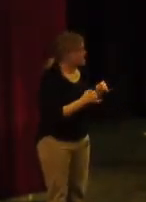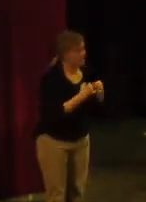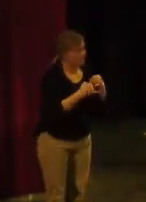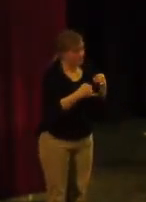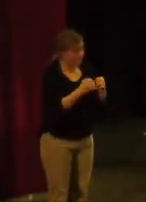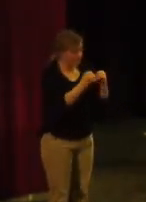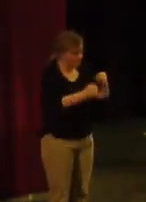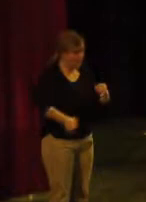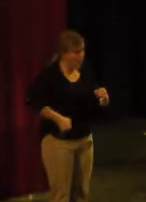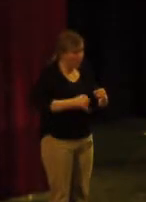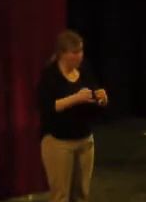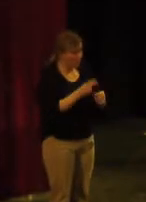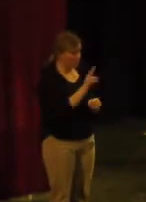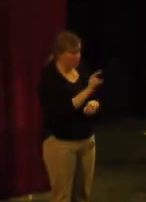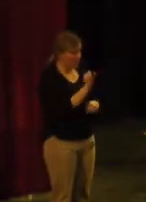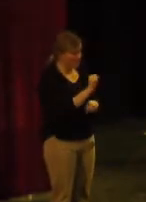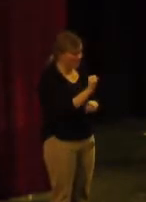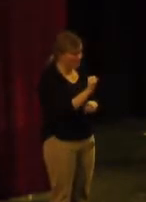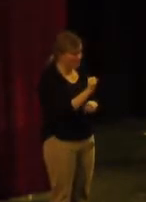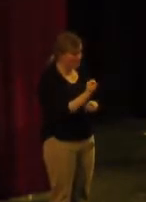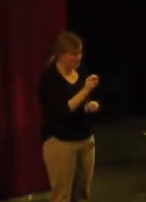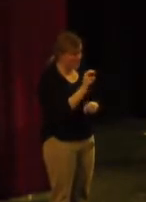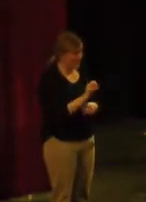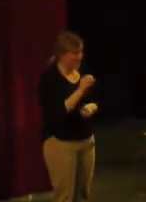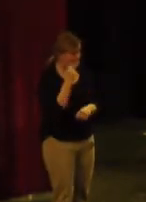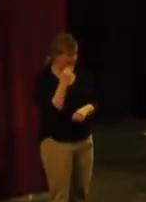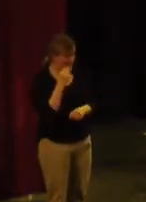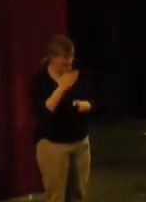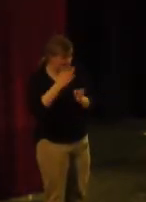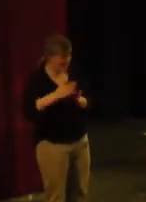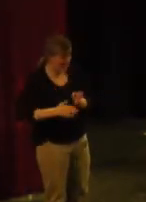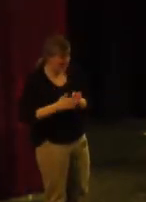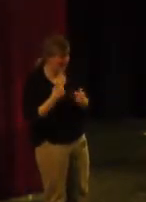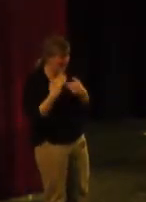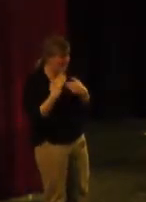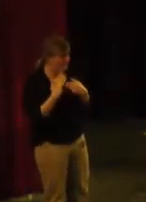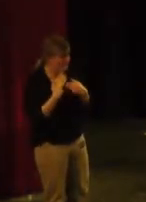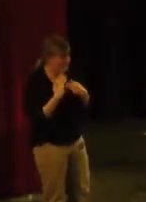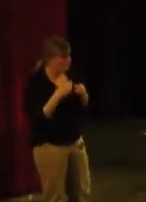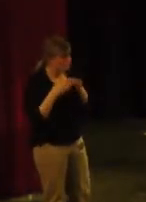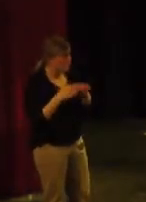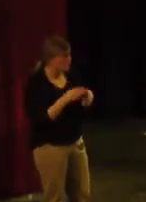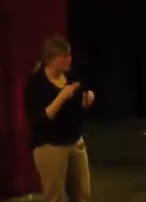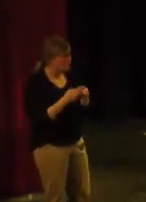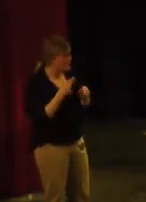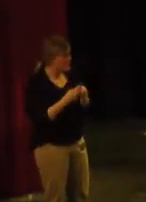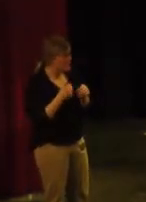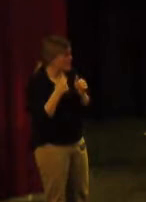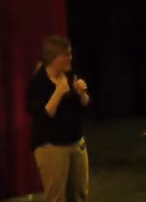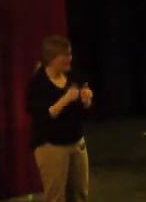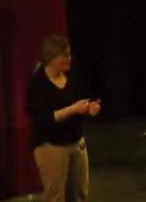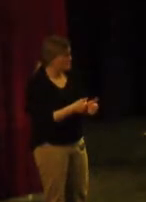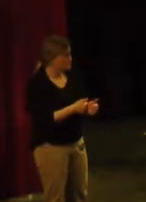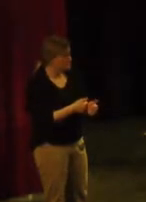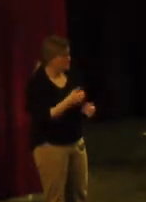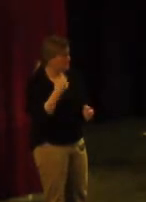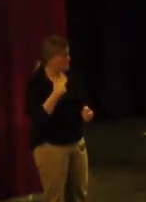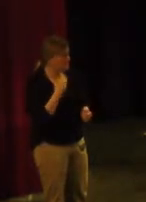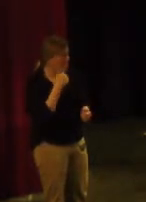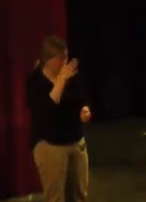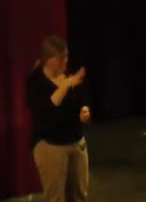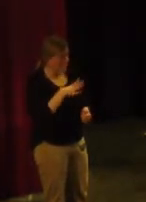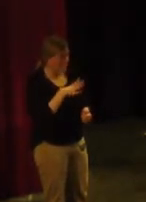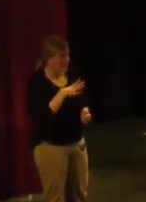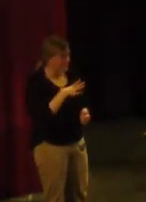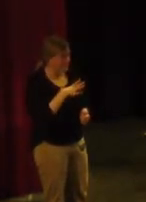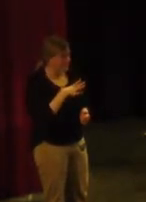on the United States side. On the Mexican side, they have a comparable road named after the young men who were reputed to be